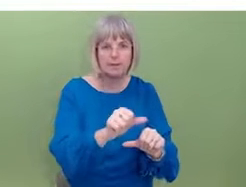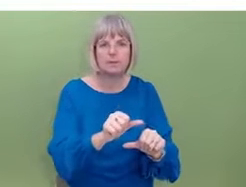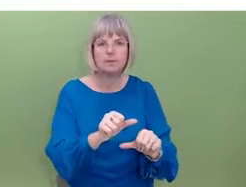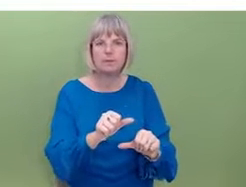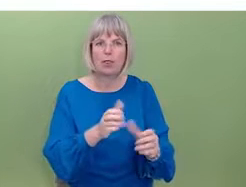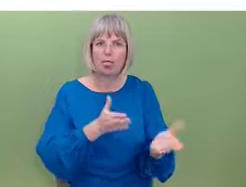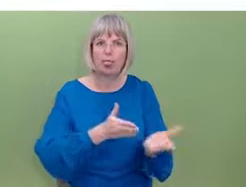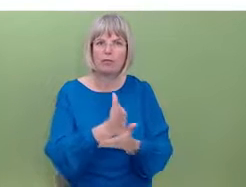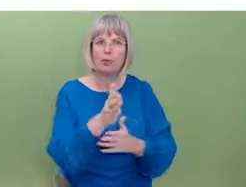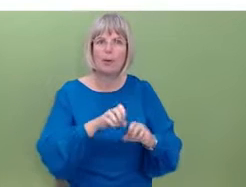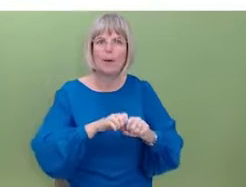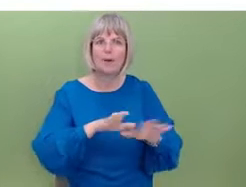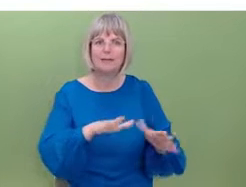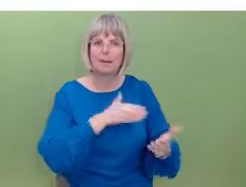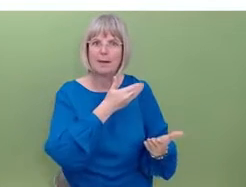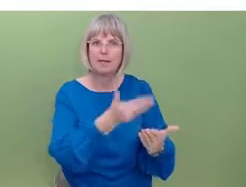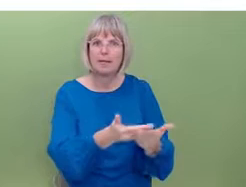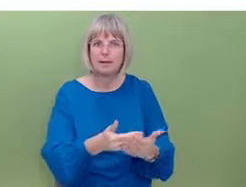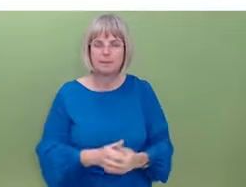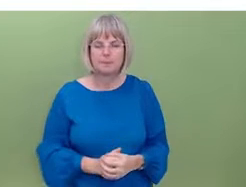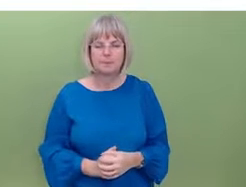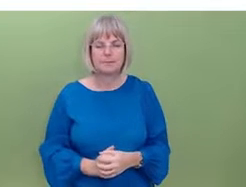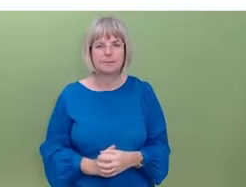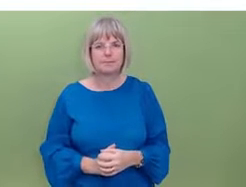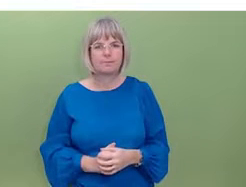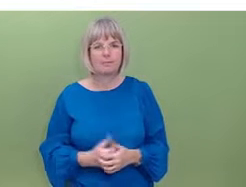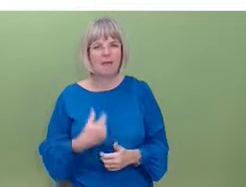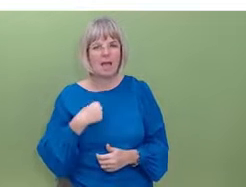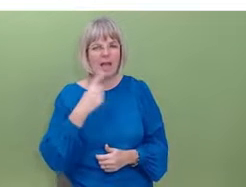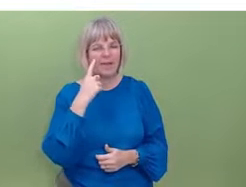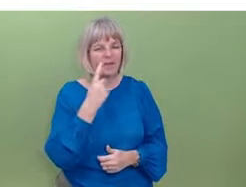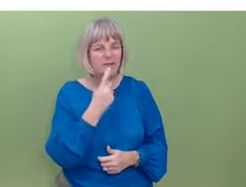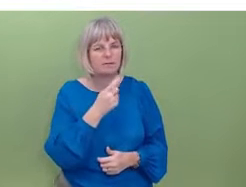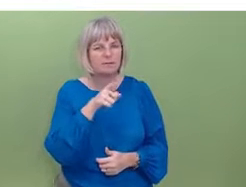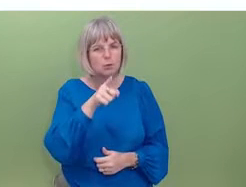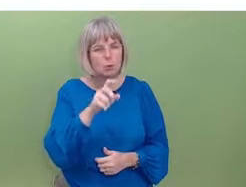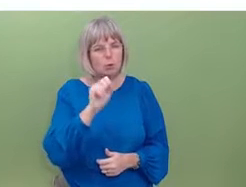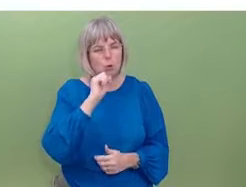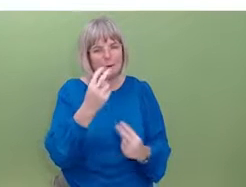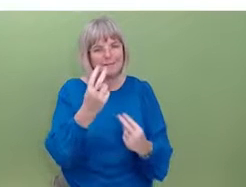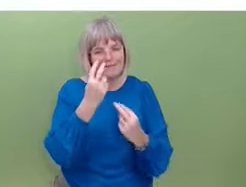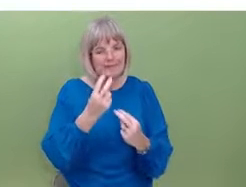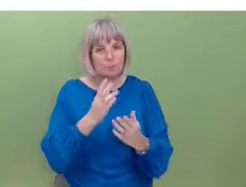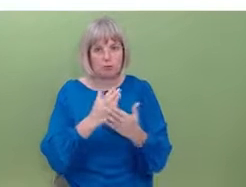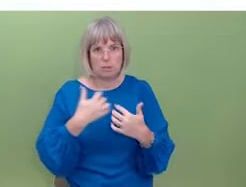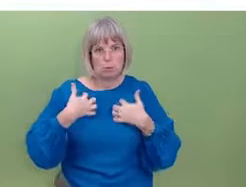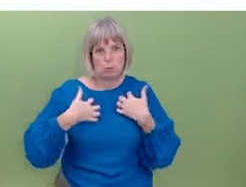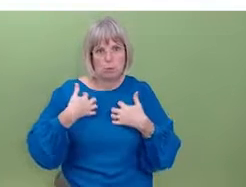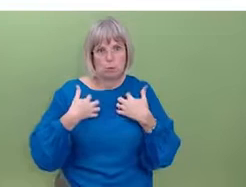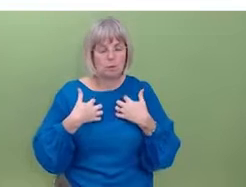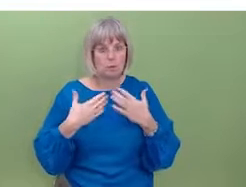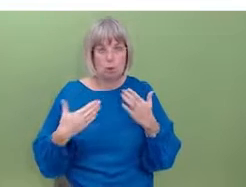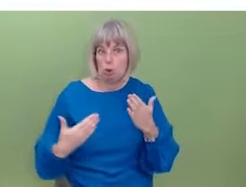of the things that you will see, and we're really excited about, is that as these brand new roles, the CWPs and